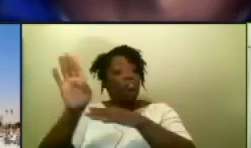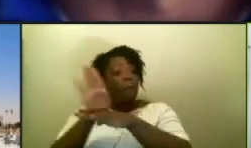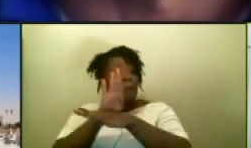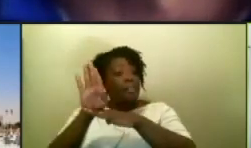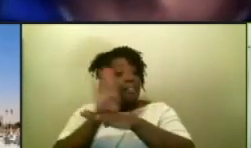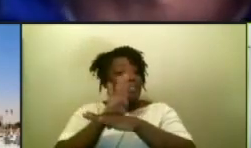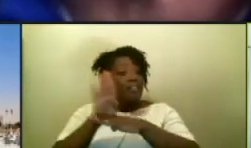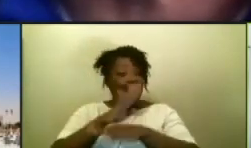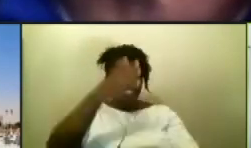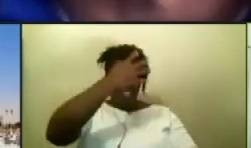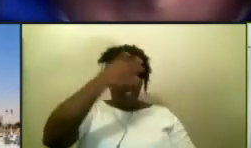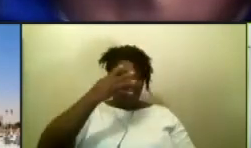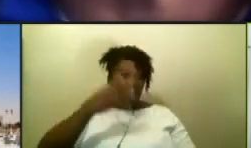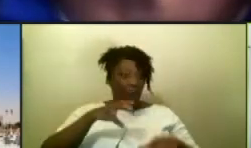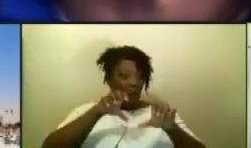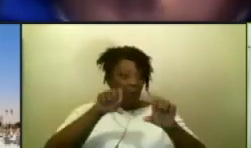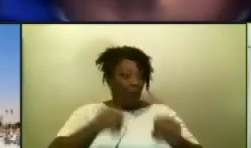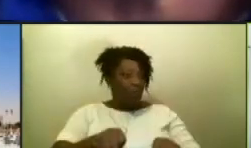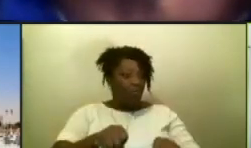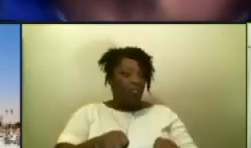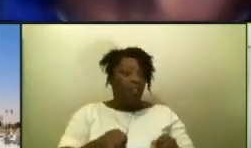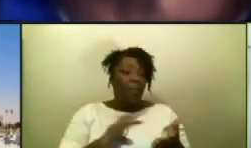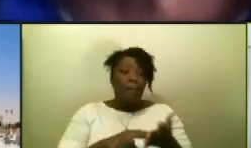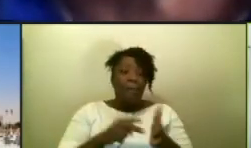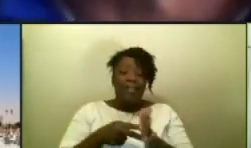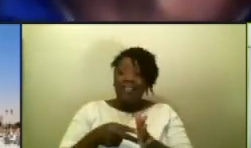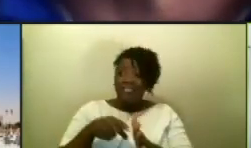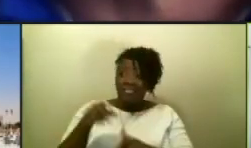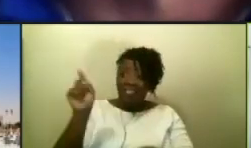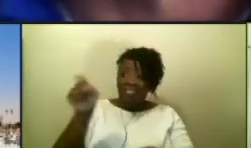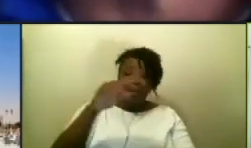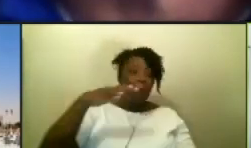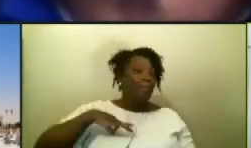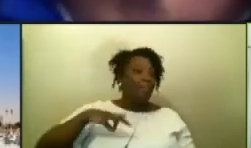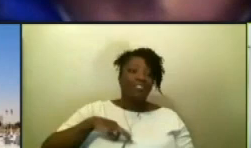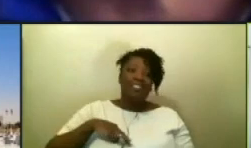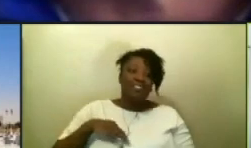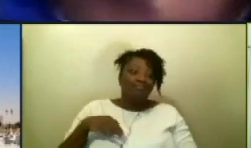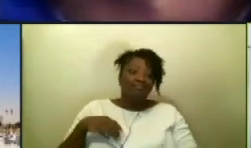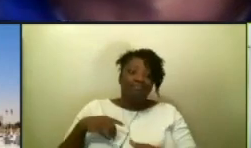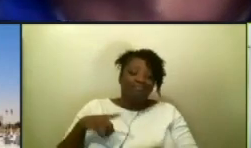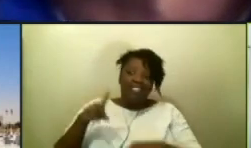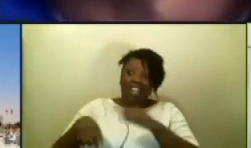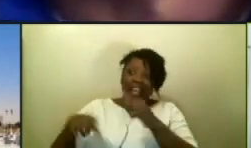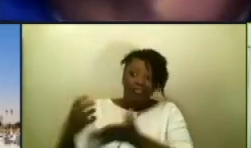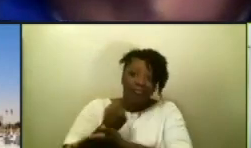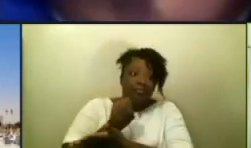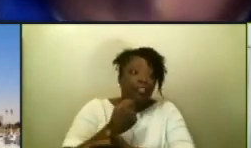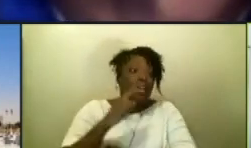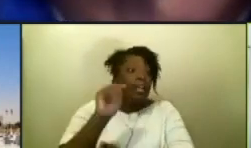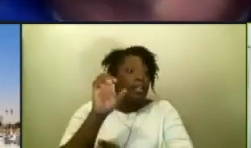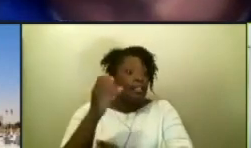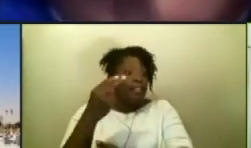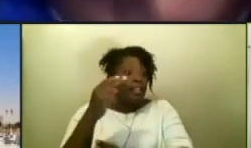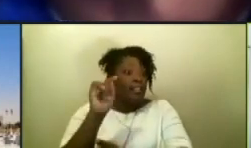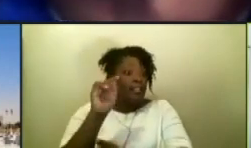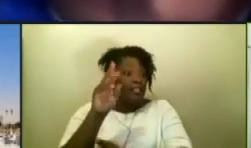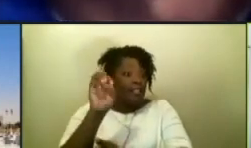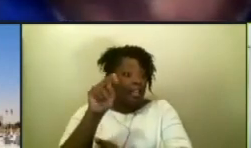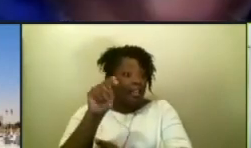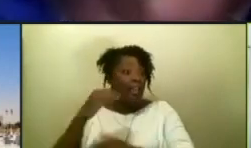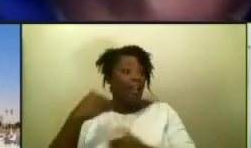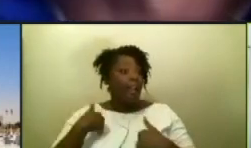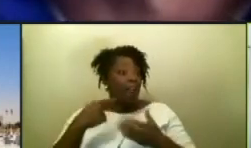our community that do not qualify for those benefits. So even though Tech Town had its programs, DEGC had its